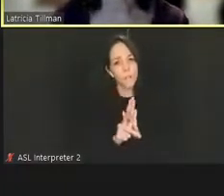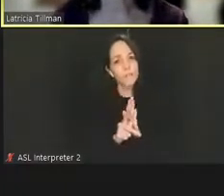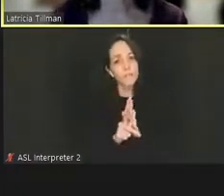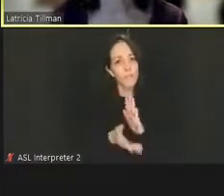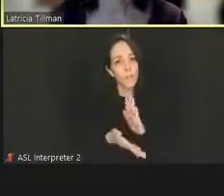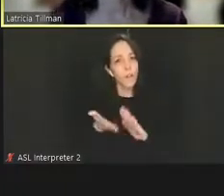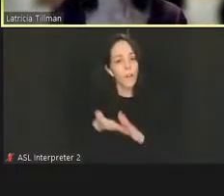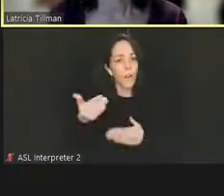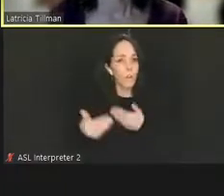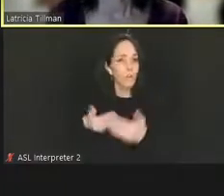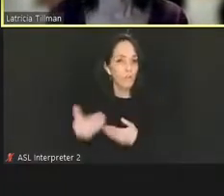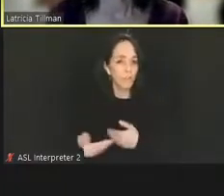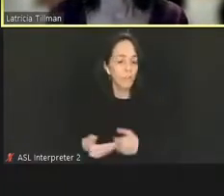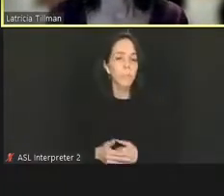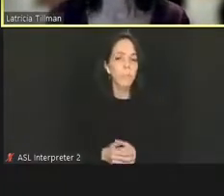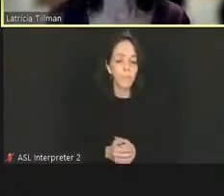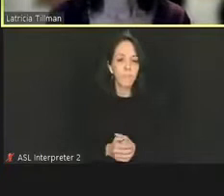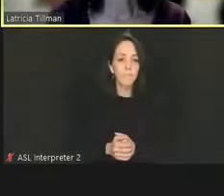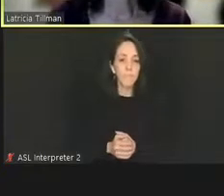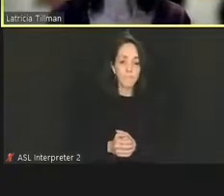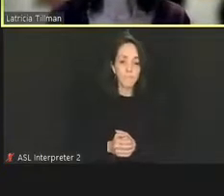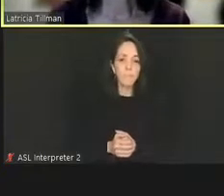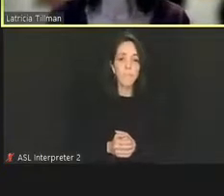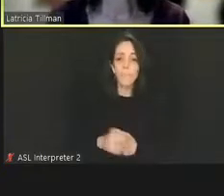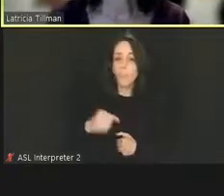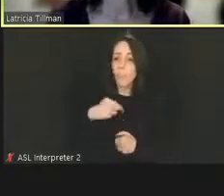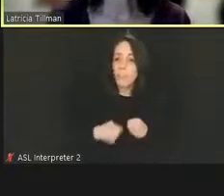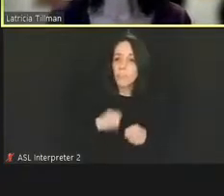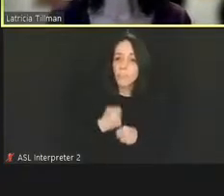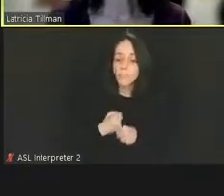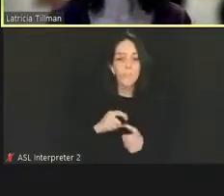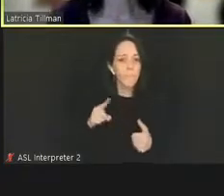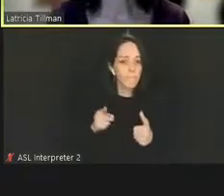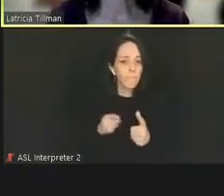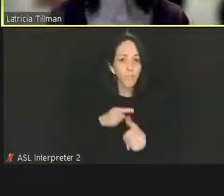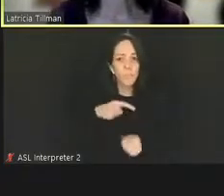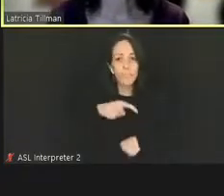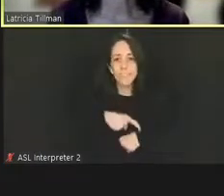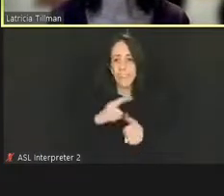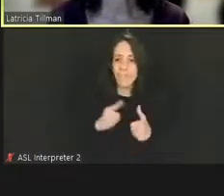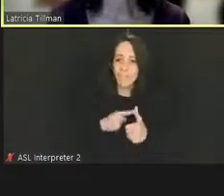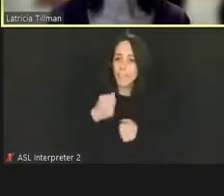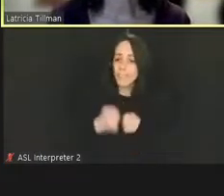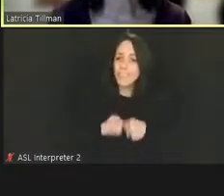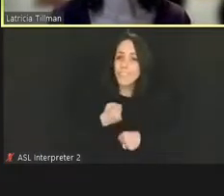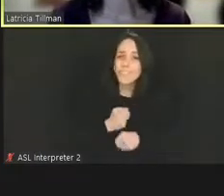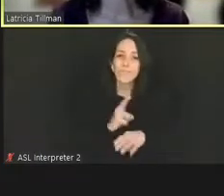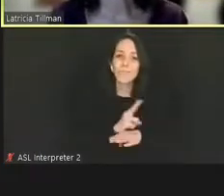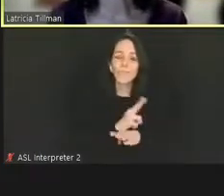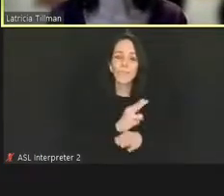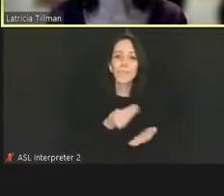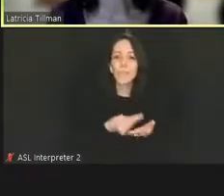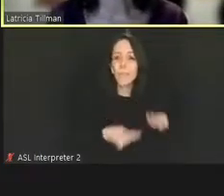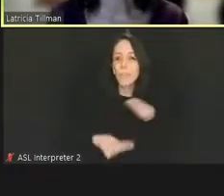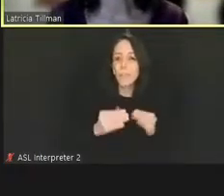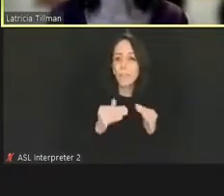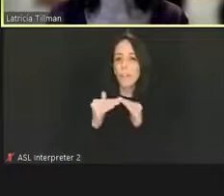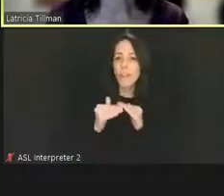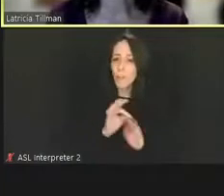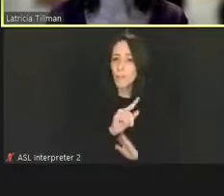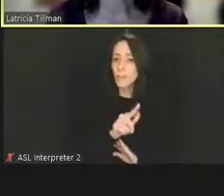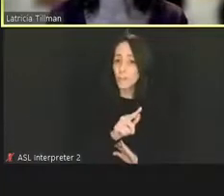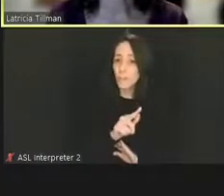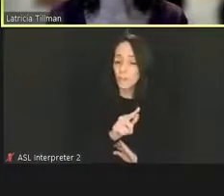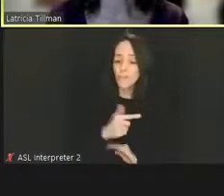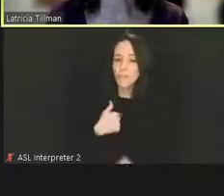operations. This year is the first year that we're using a budget equity tool. And so